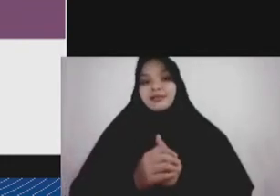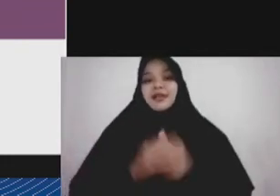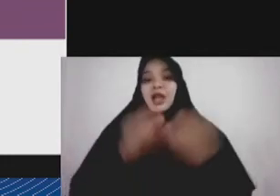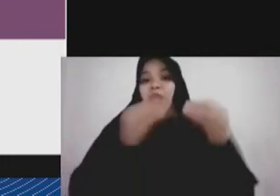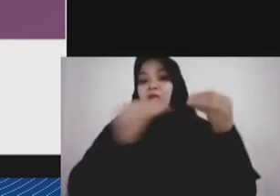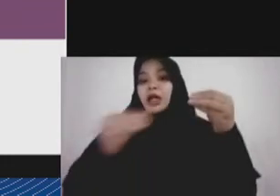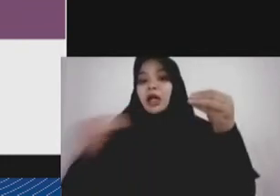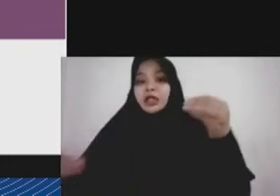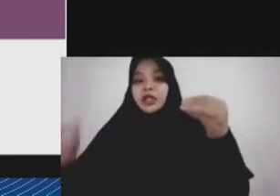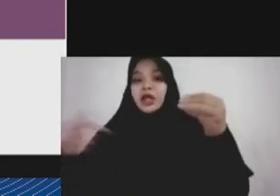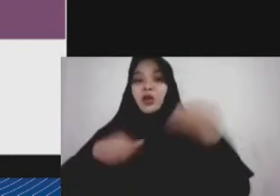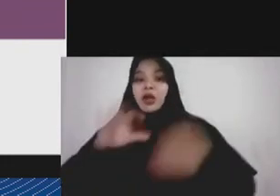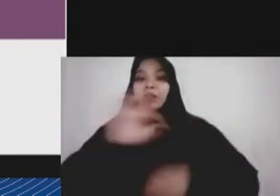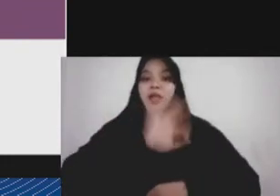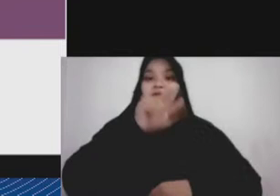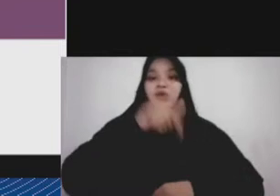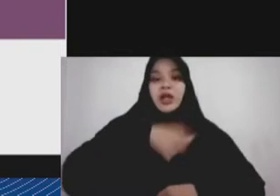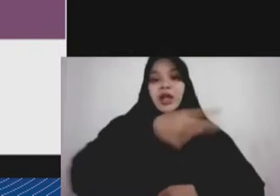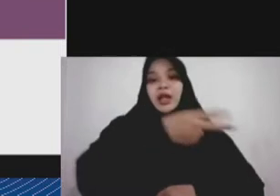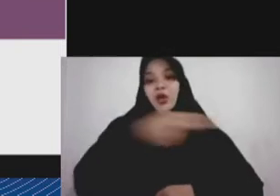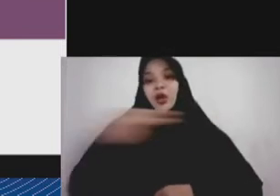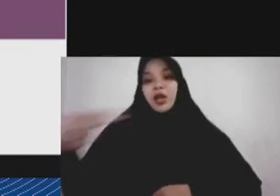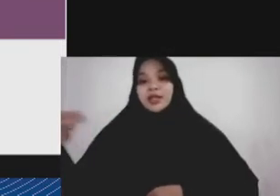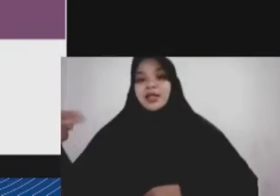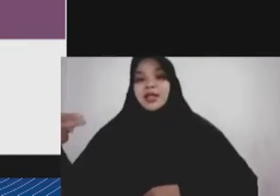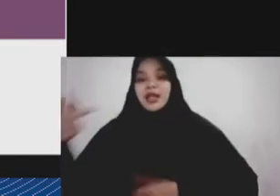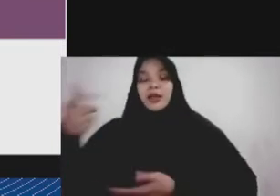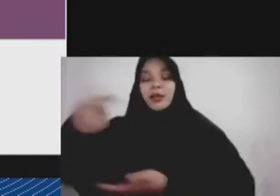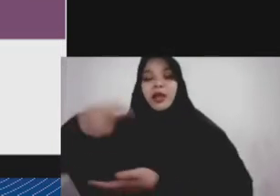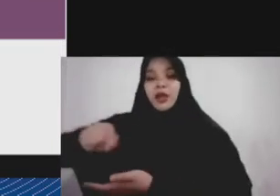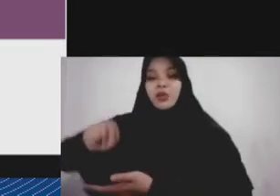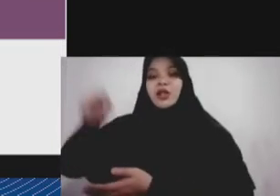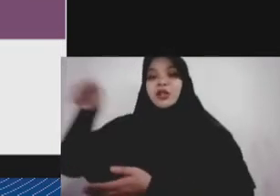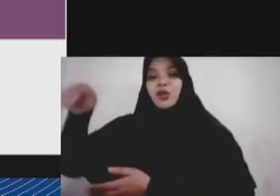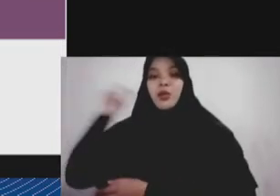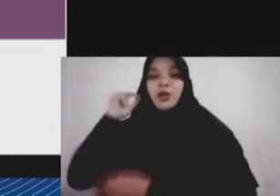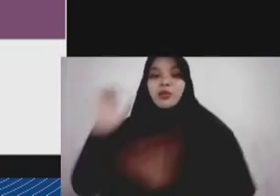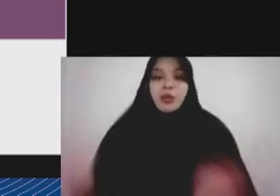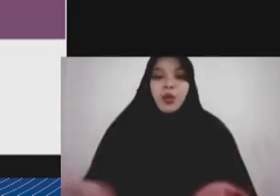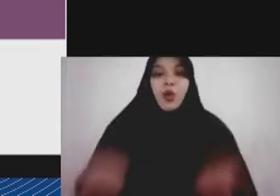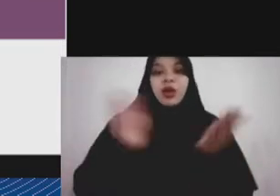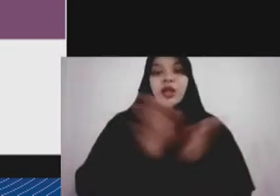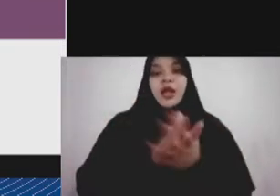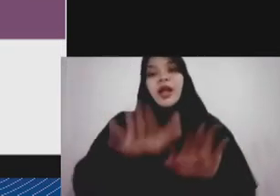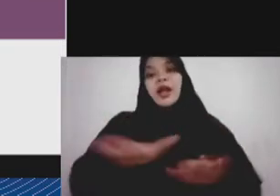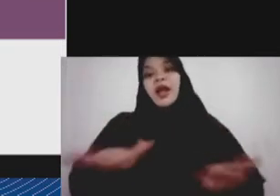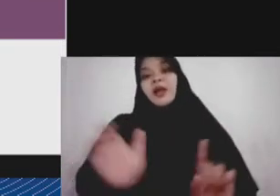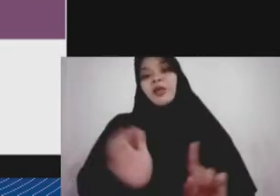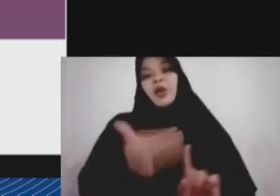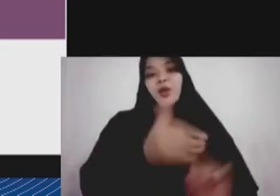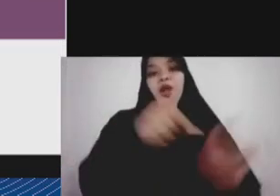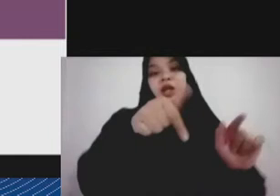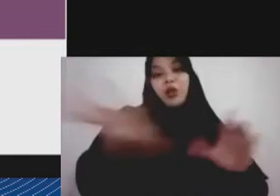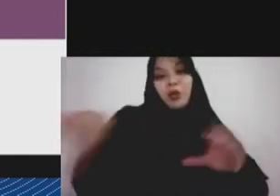the President of the Republic of Indonesia to the Minister of Women Empowerment and Child Protection